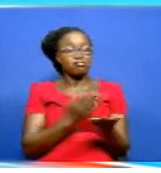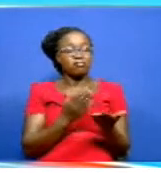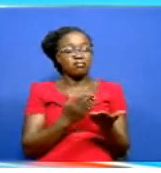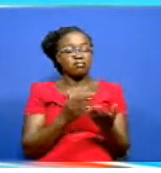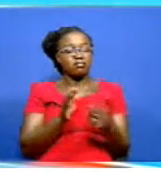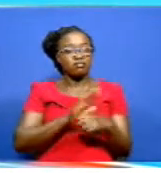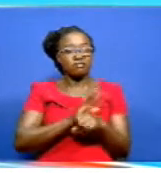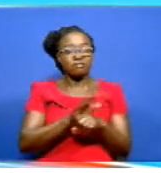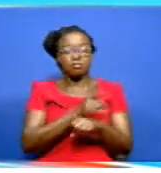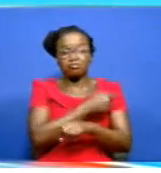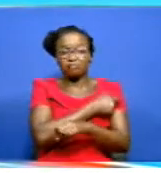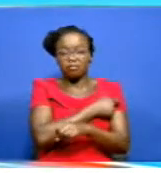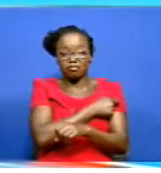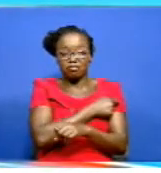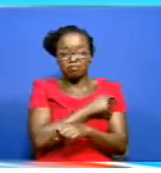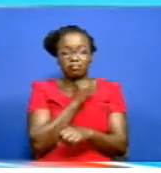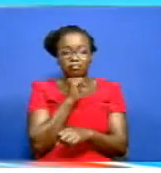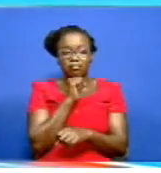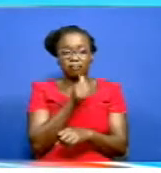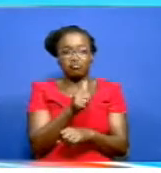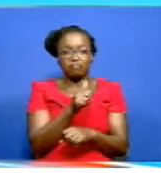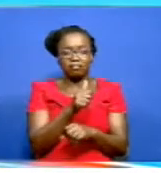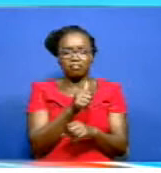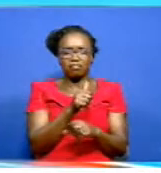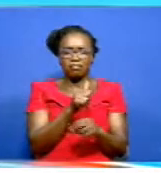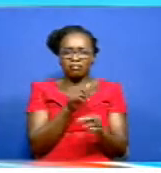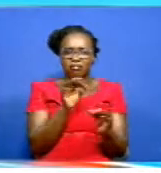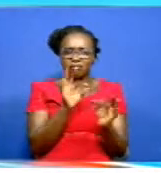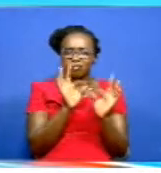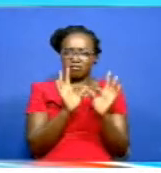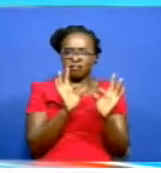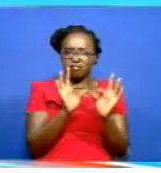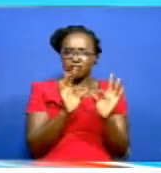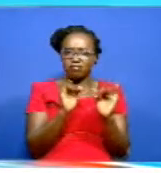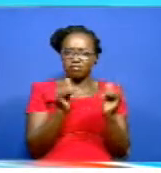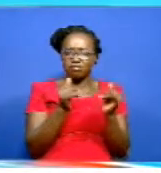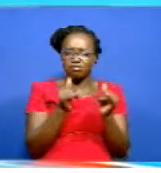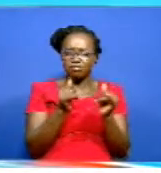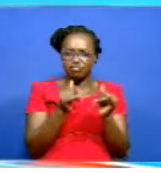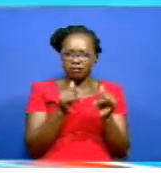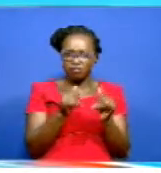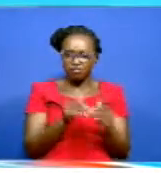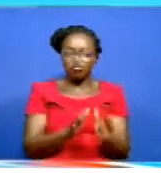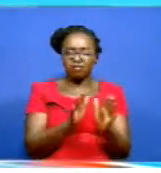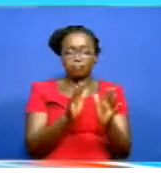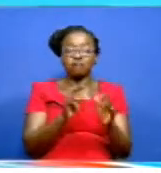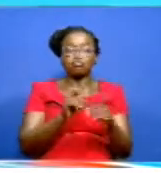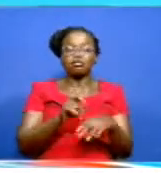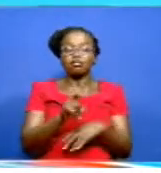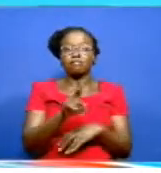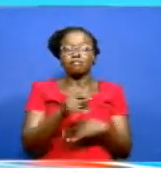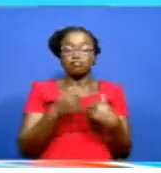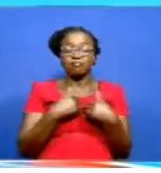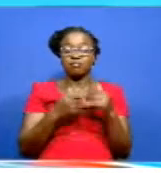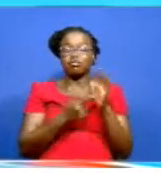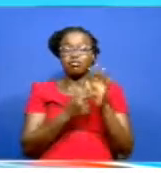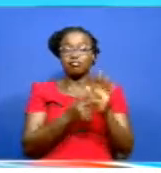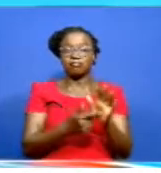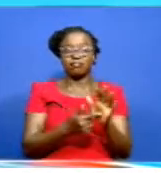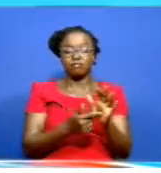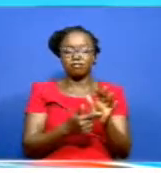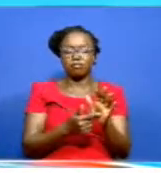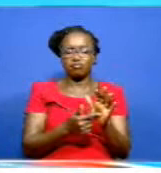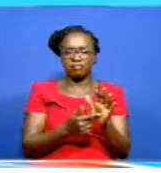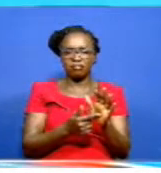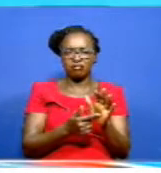COVID-19 vaccine are not as efficient to the new strains of the virus that are replicating and are seen